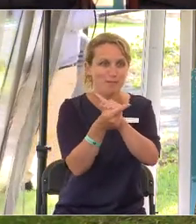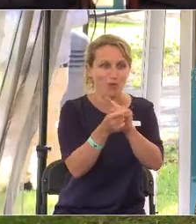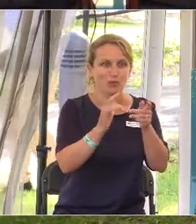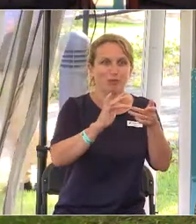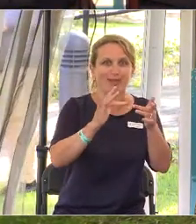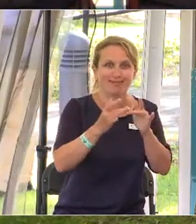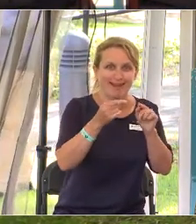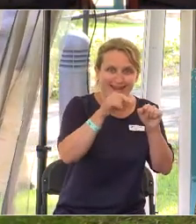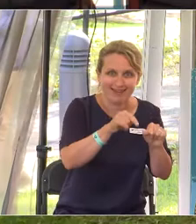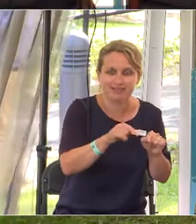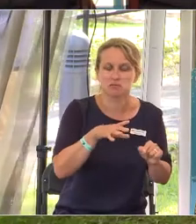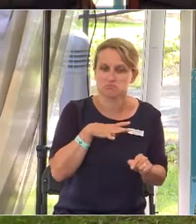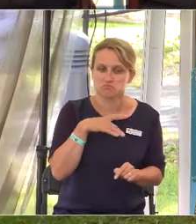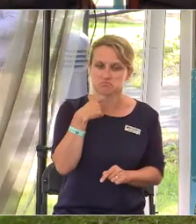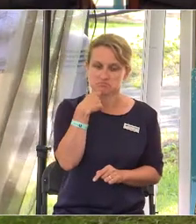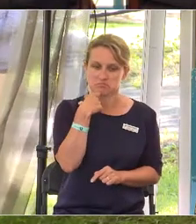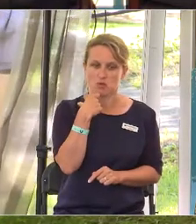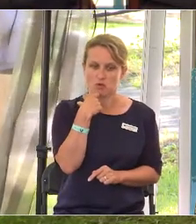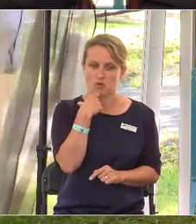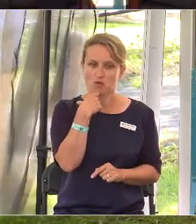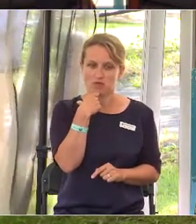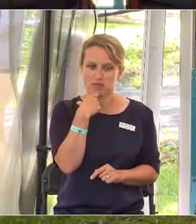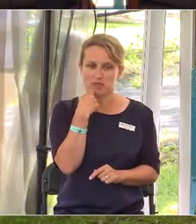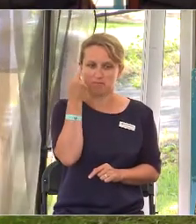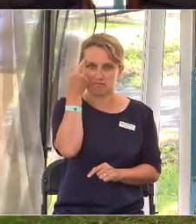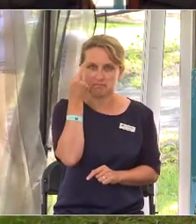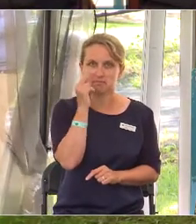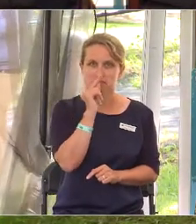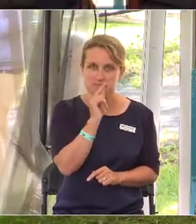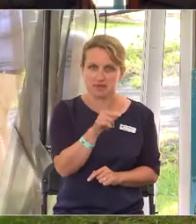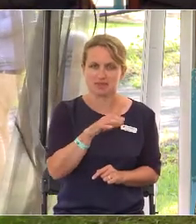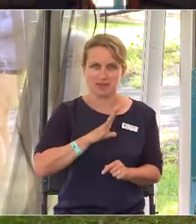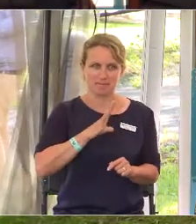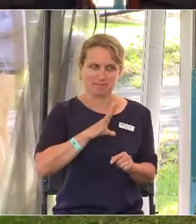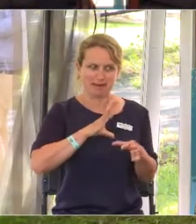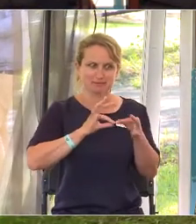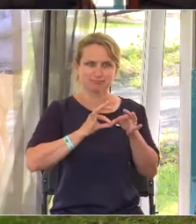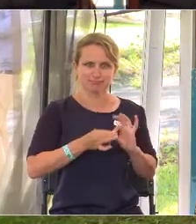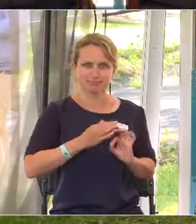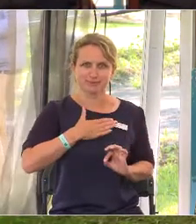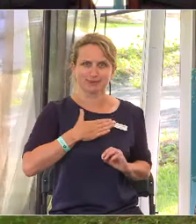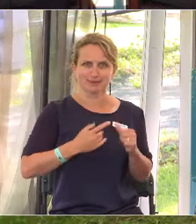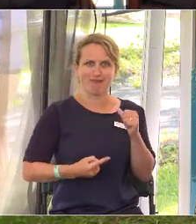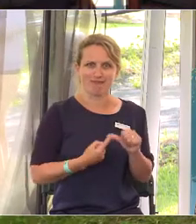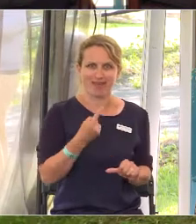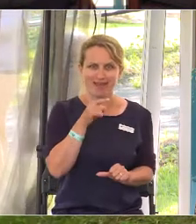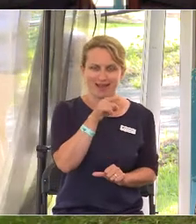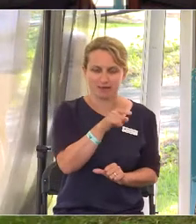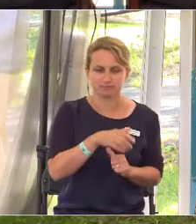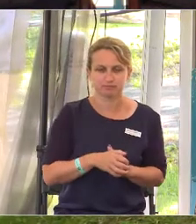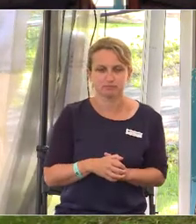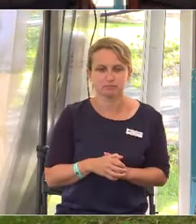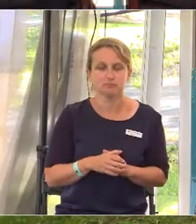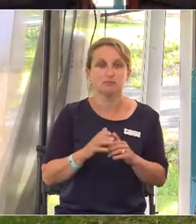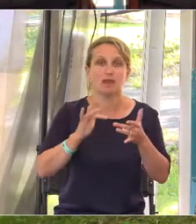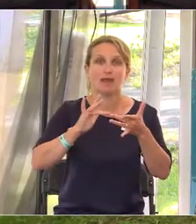This is actually a good point that Kelly is making to you just in a second, that the safer internet